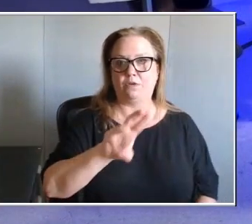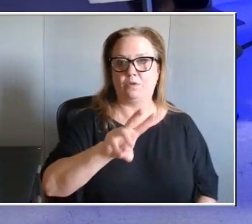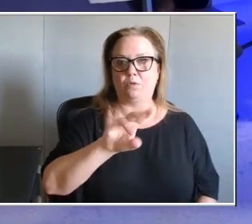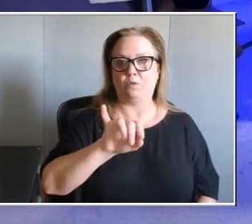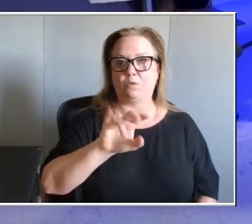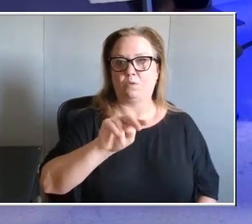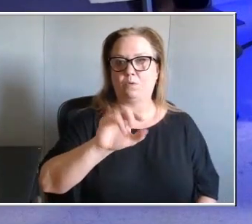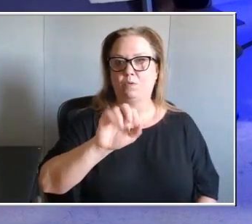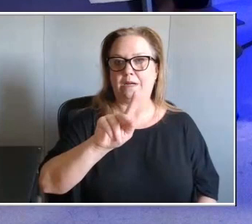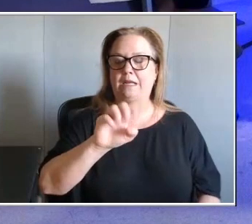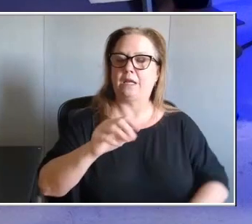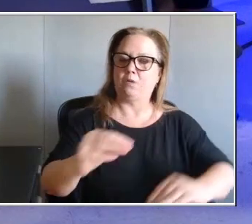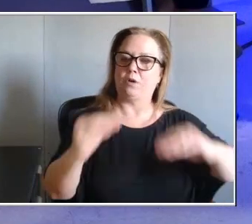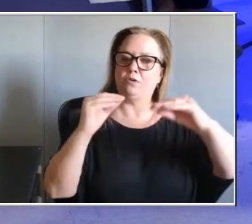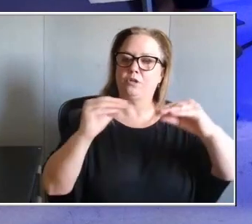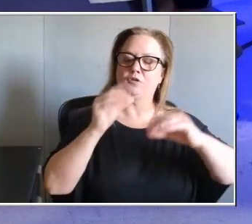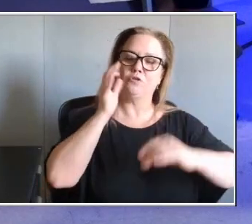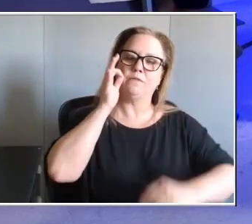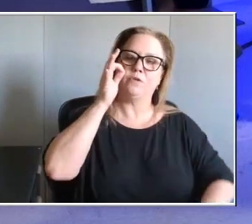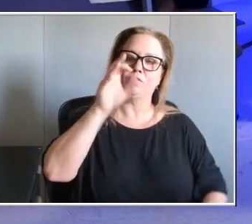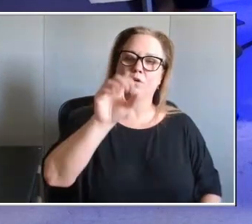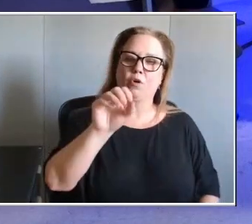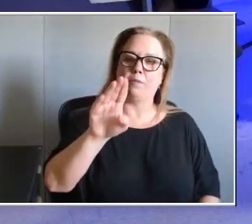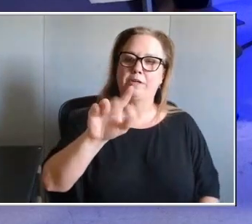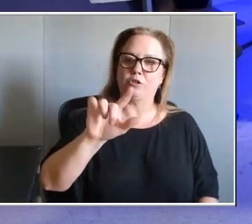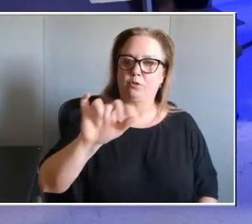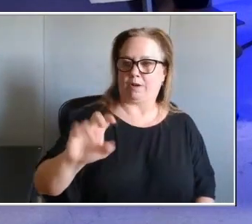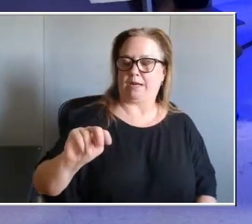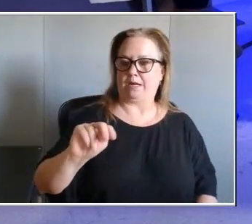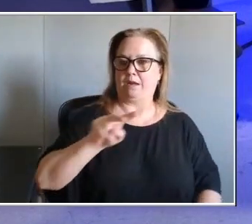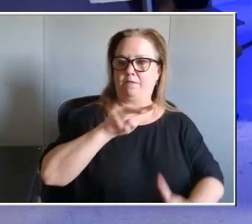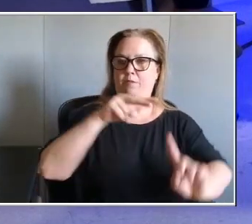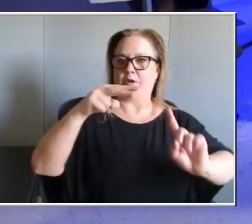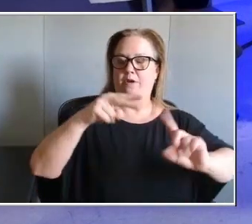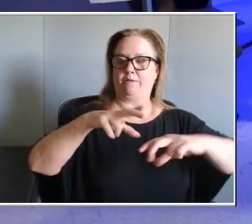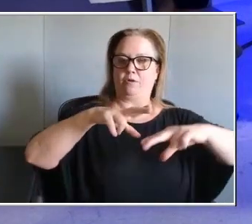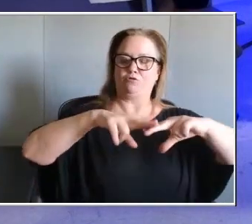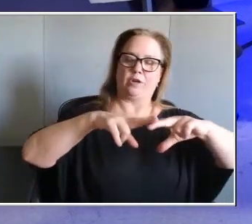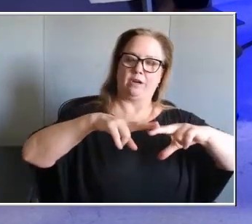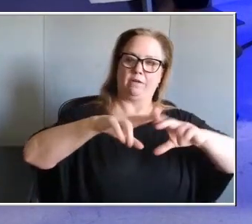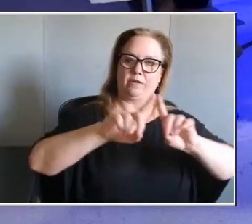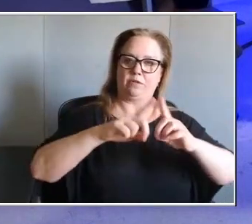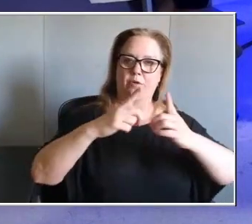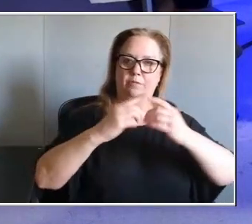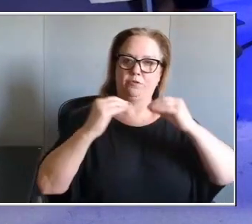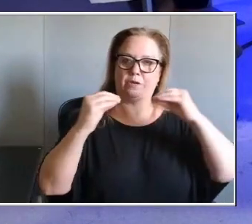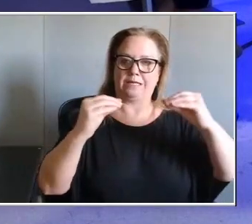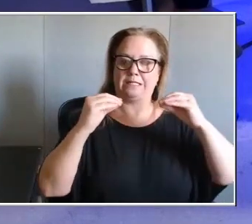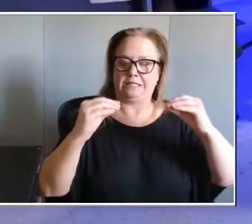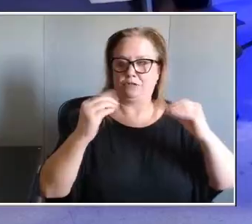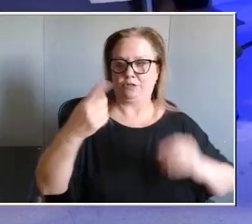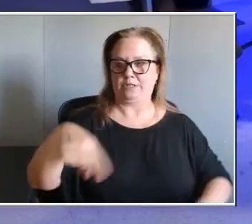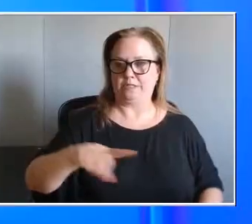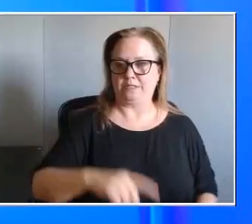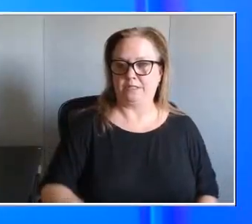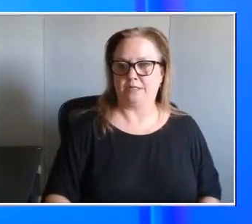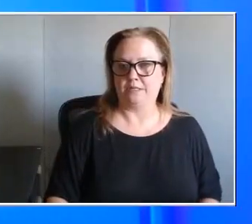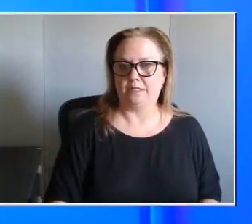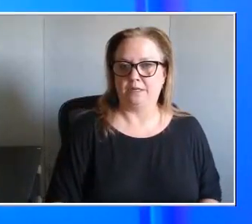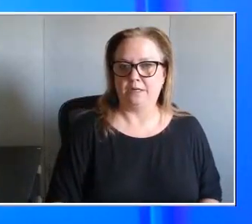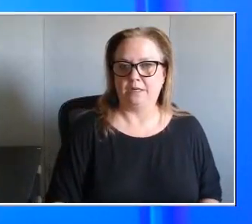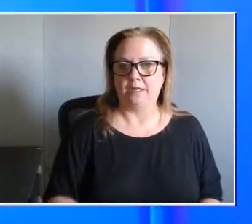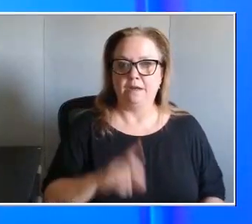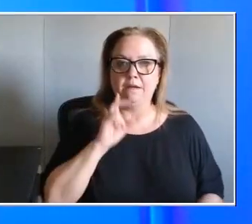future OBGYNs about this problem, and how do you deal with it from a standpoint of being a chair of a department where you're trying to teach all these learners? Well, I think that, I look